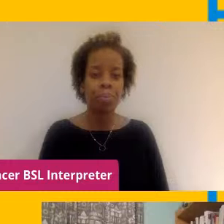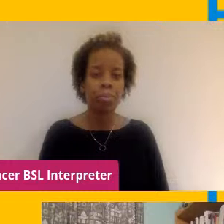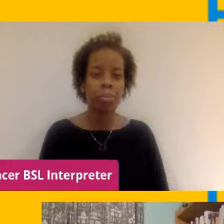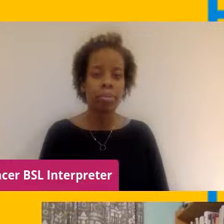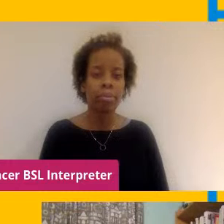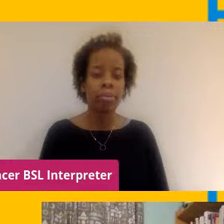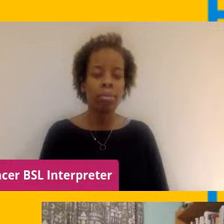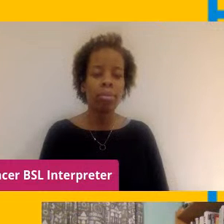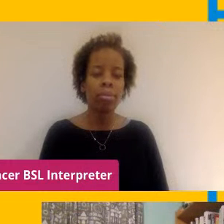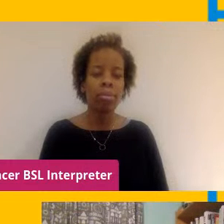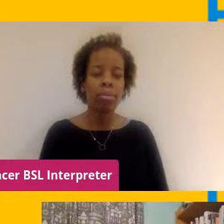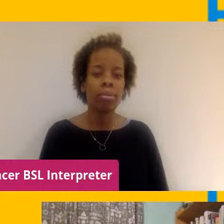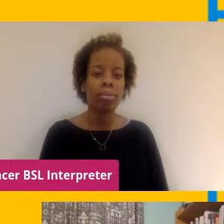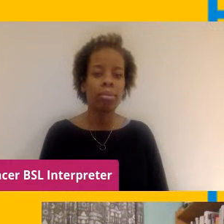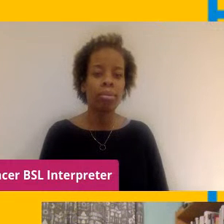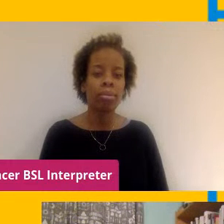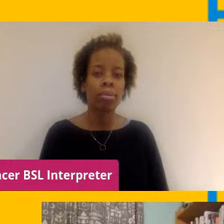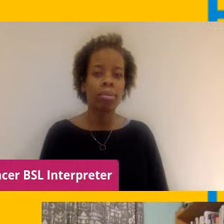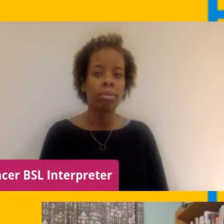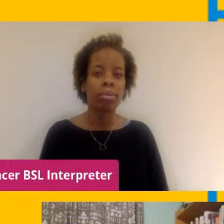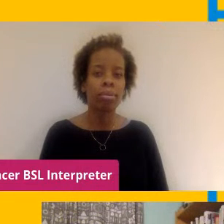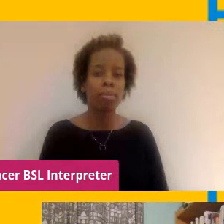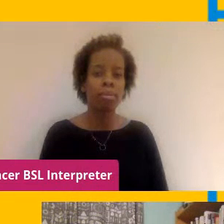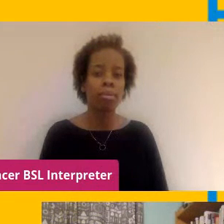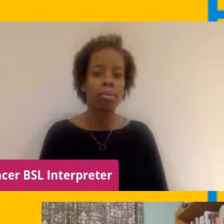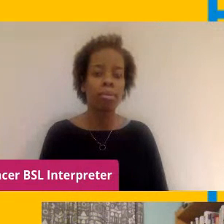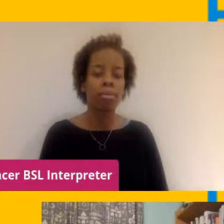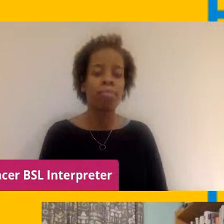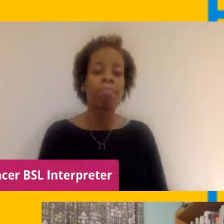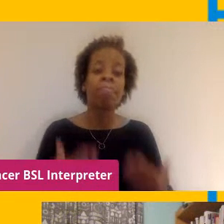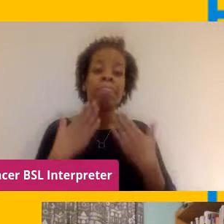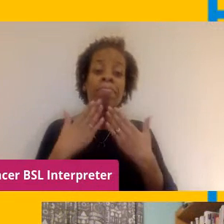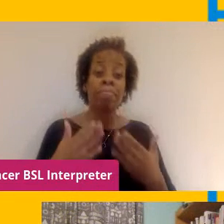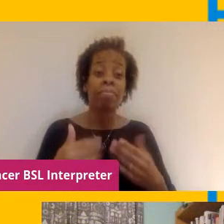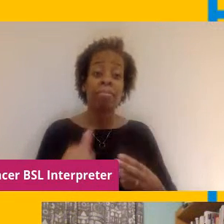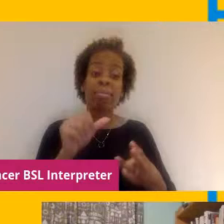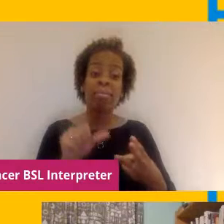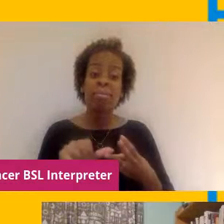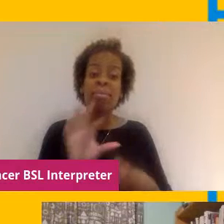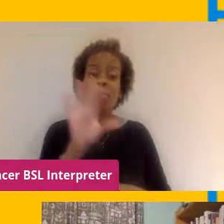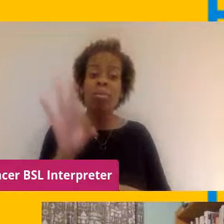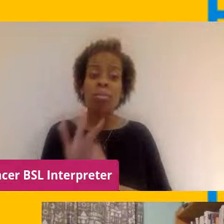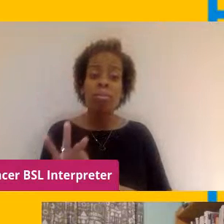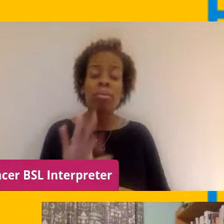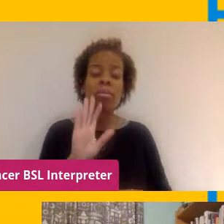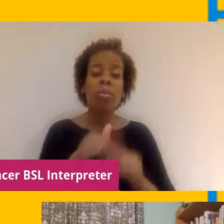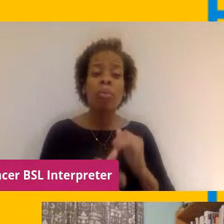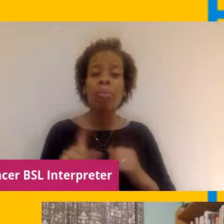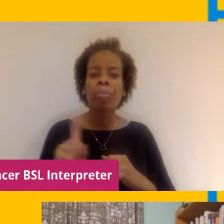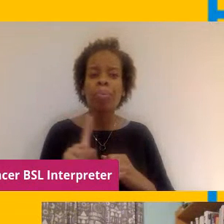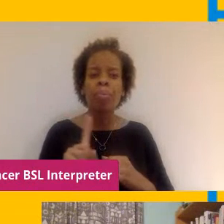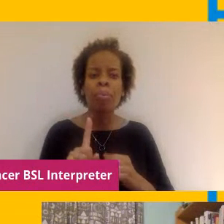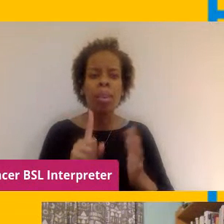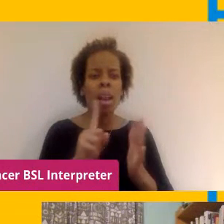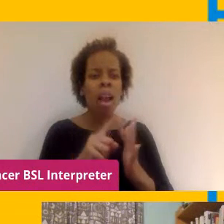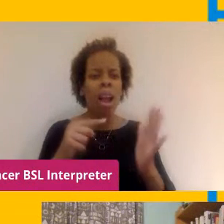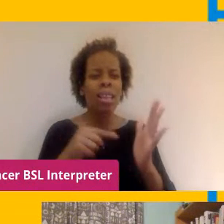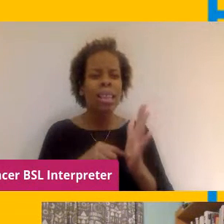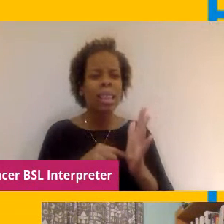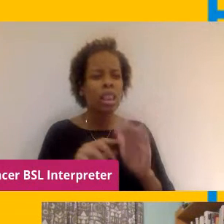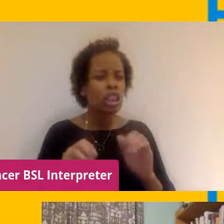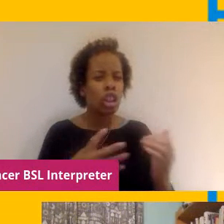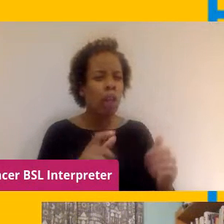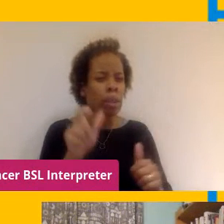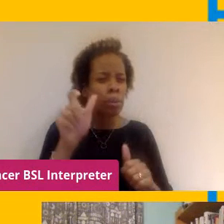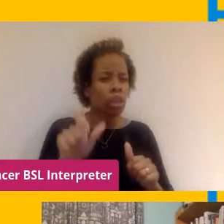Thank you very much. The next question has come from what looks like someone in IT services, but I think